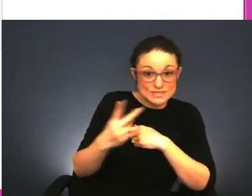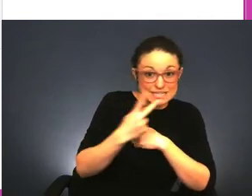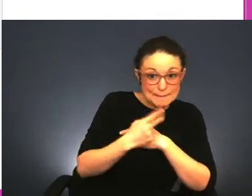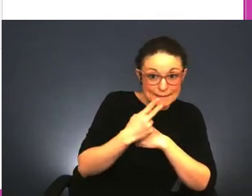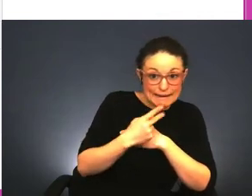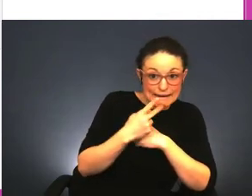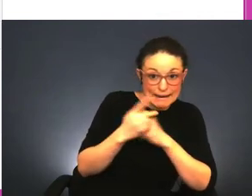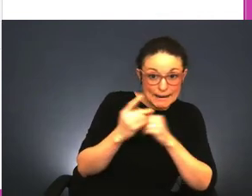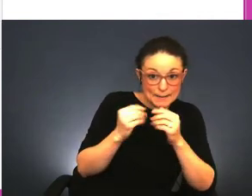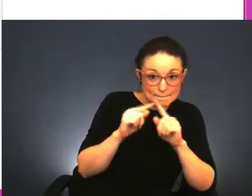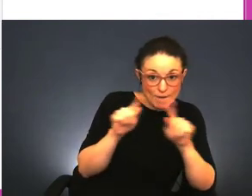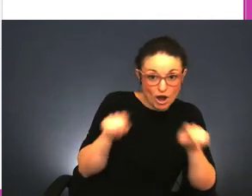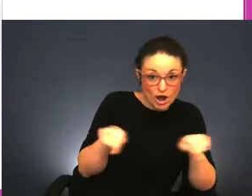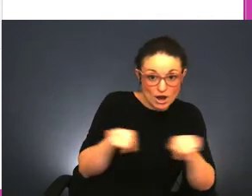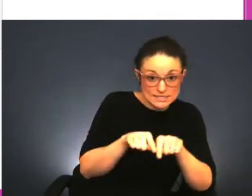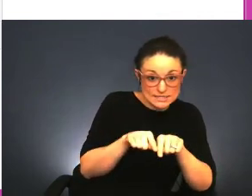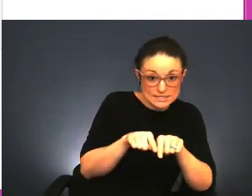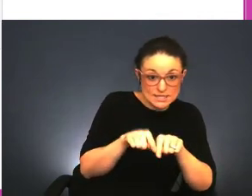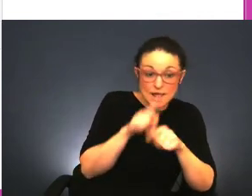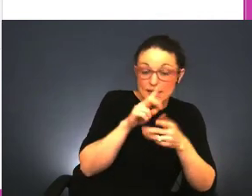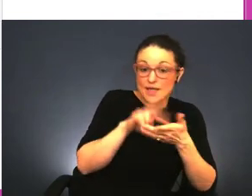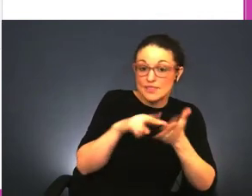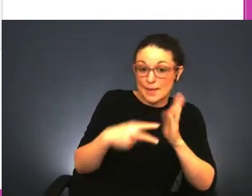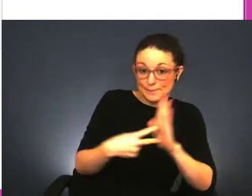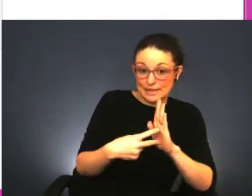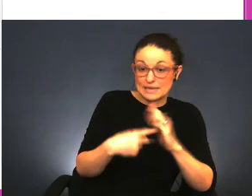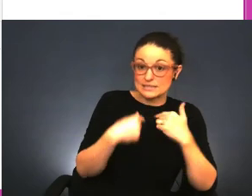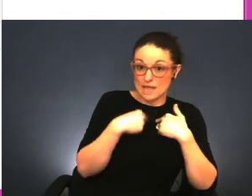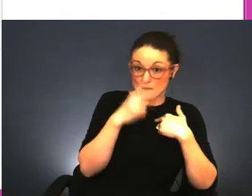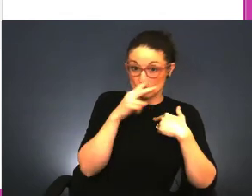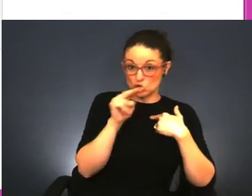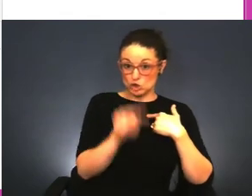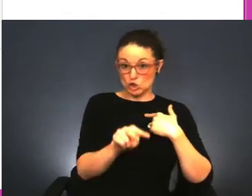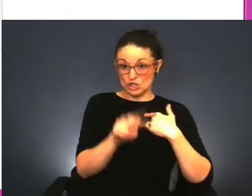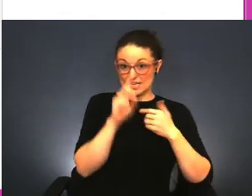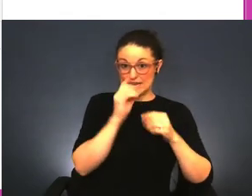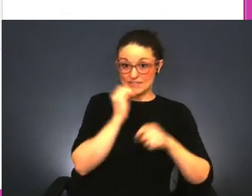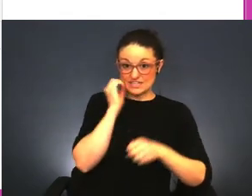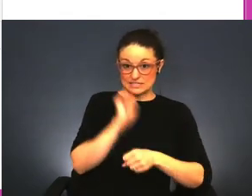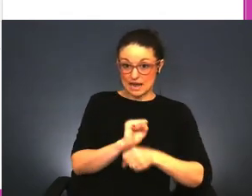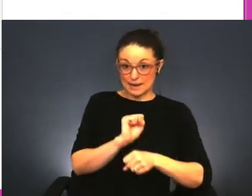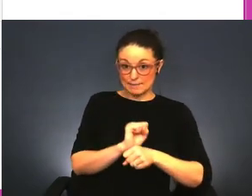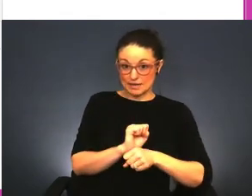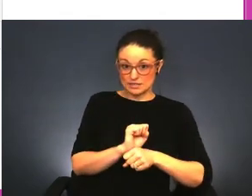this? This tells you that I'm now looking at this assignment through the eyes of the student.